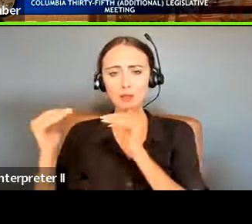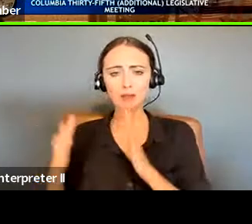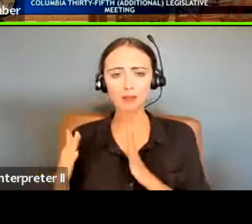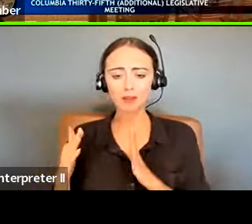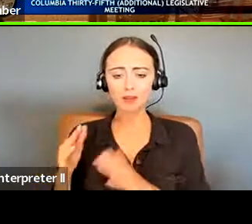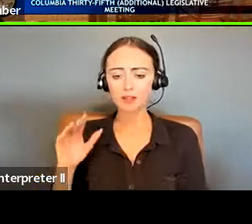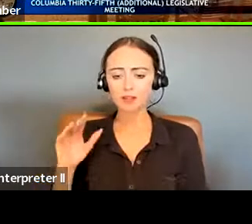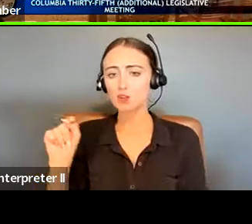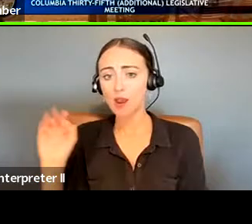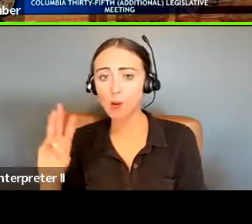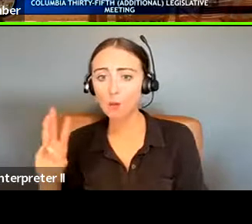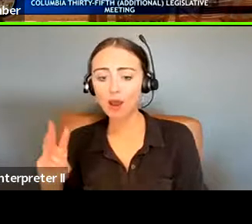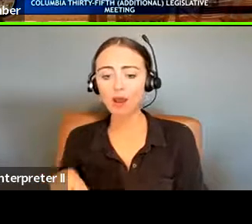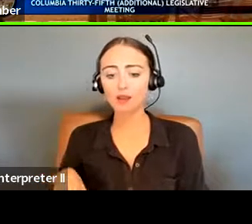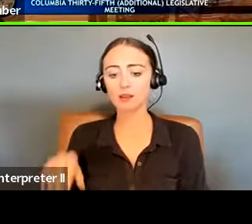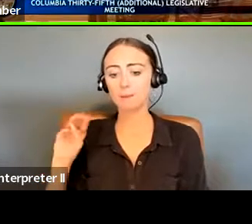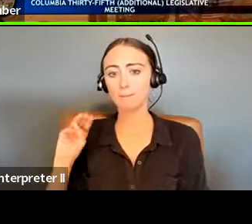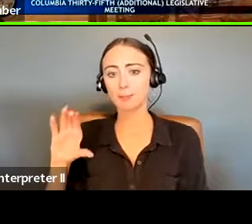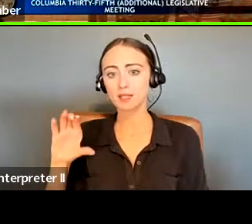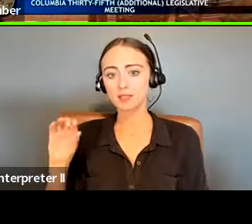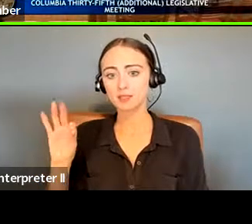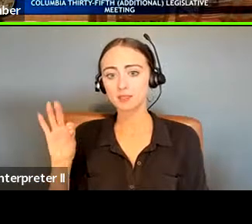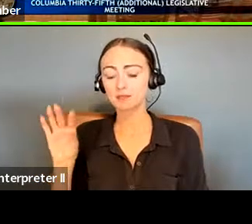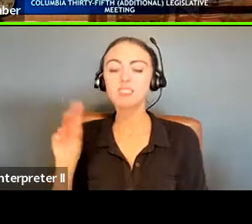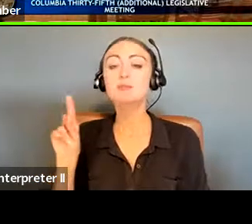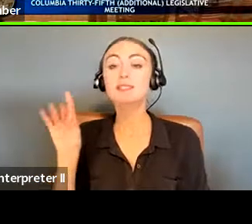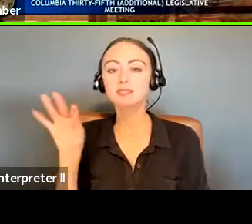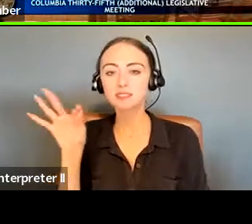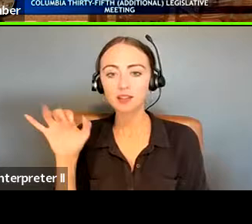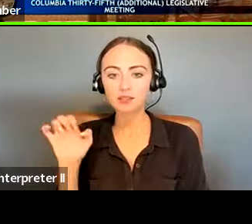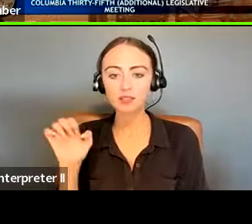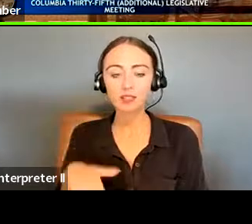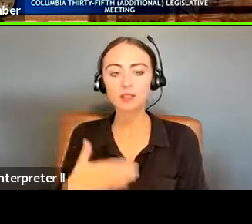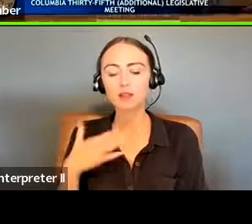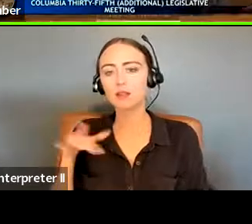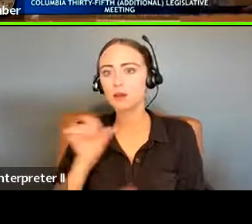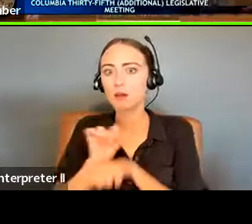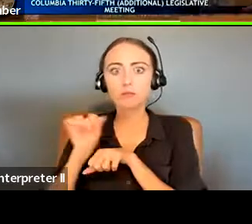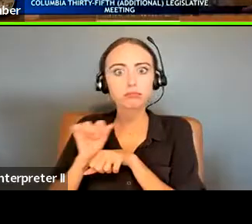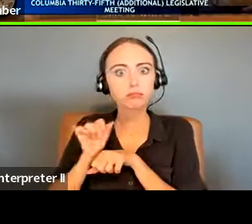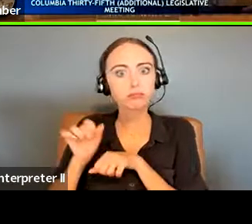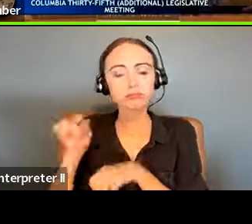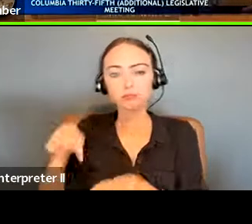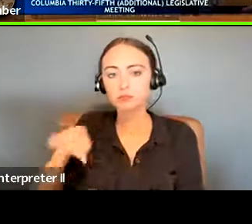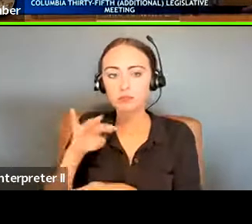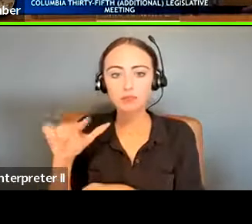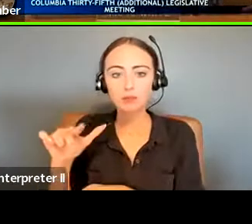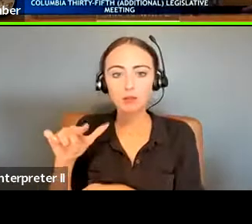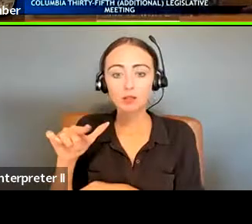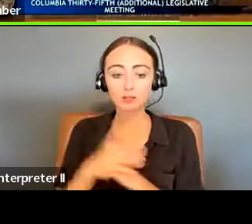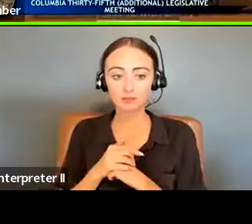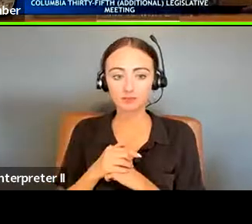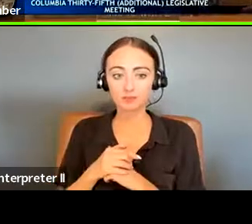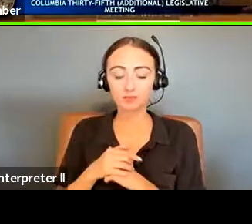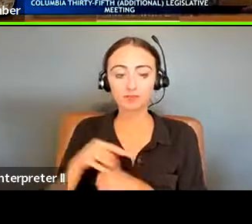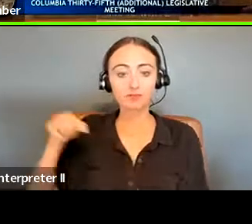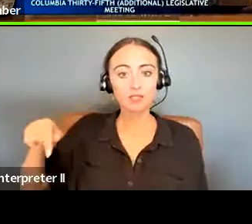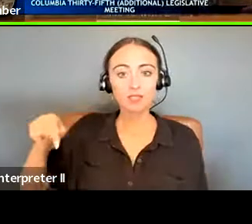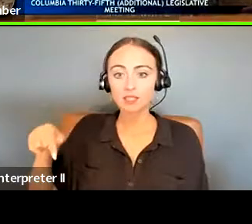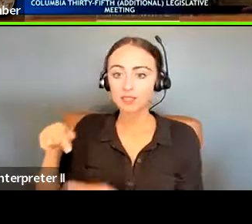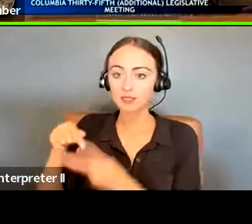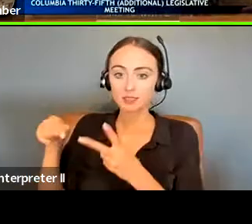Councilmember Trayon White and Councilmember McDuffie for their work on this important bill. Players Lounge or Georgina's